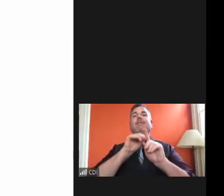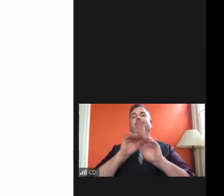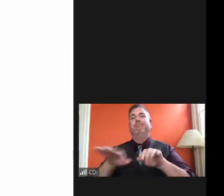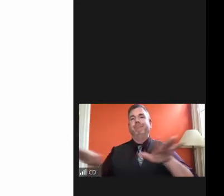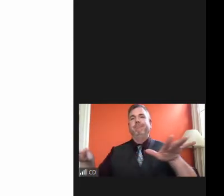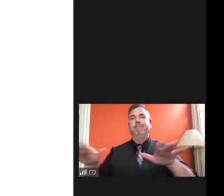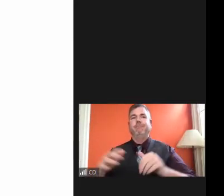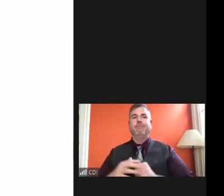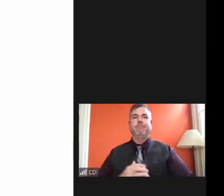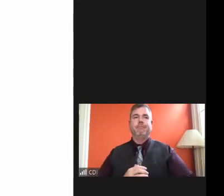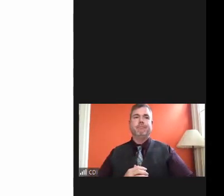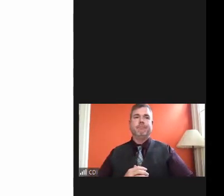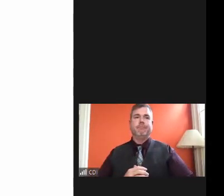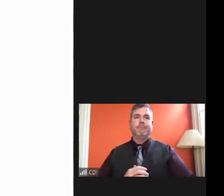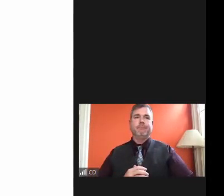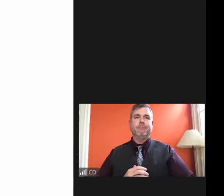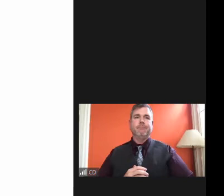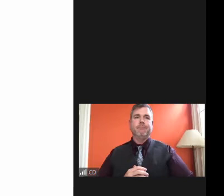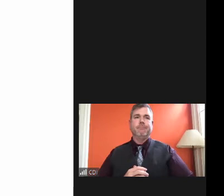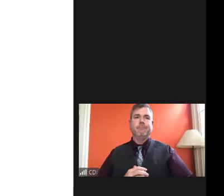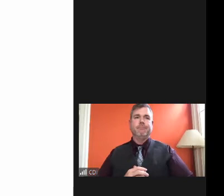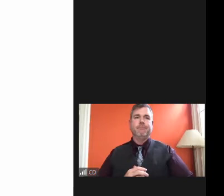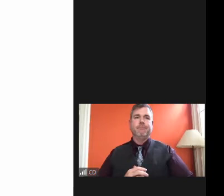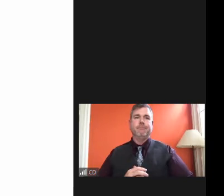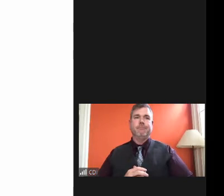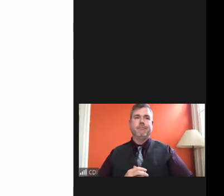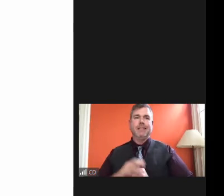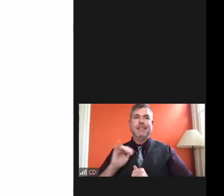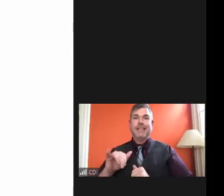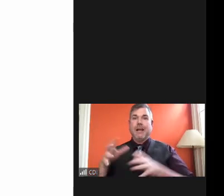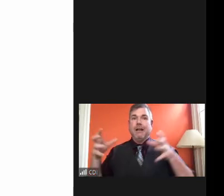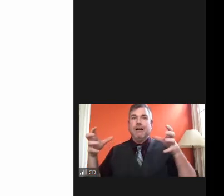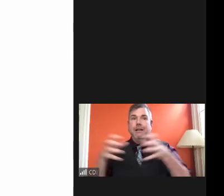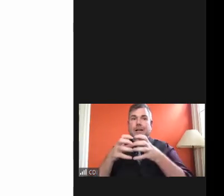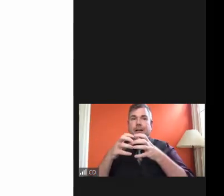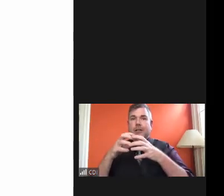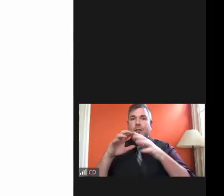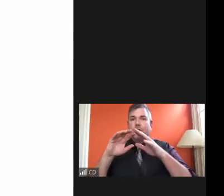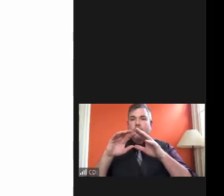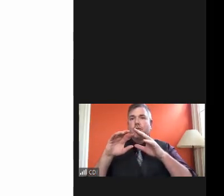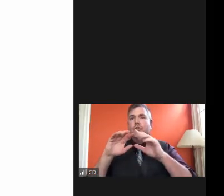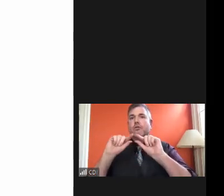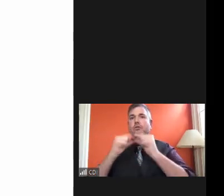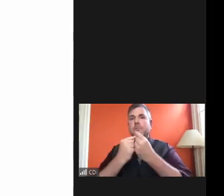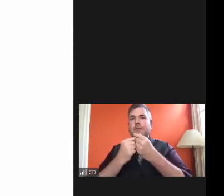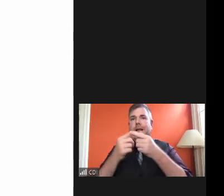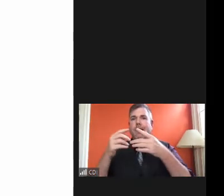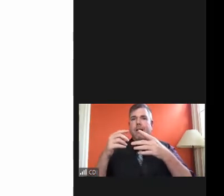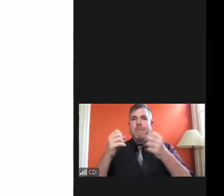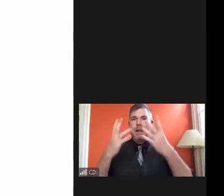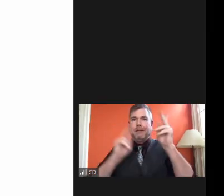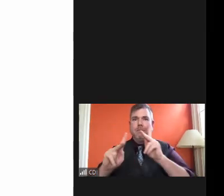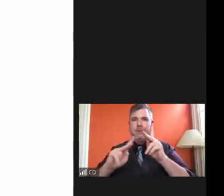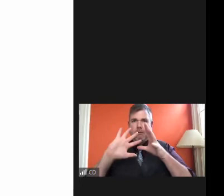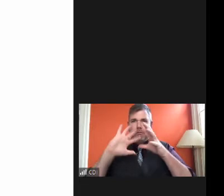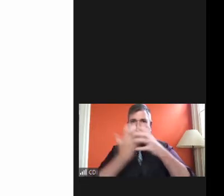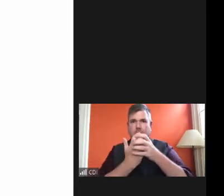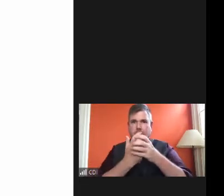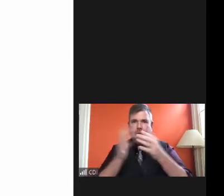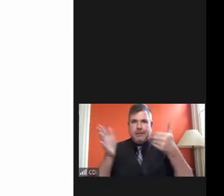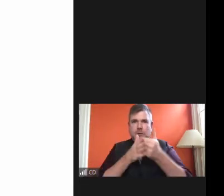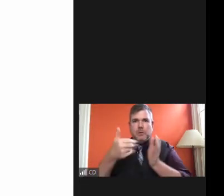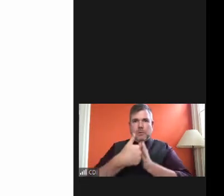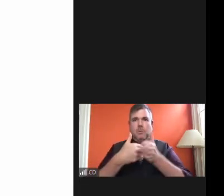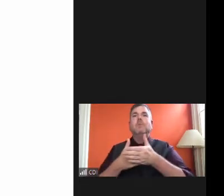Quentin in that when you have people who are gathered closer together in an institution, the risk for spread is enhanced, and